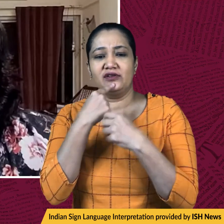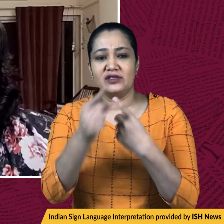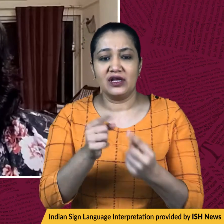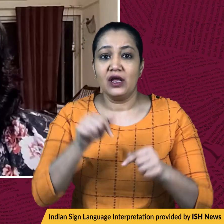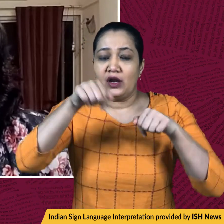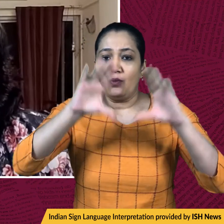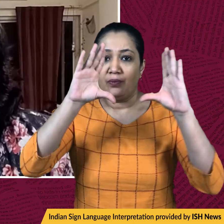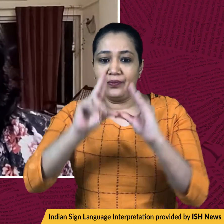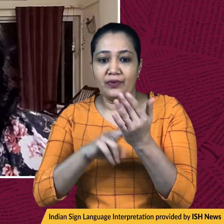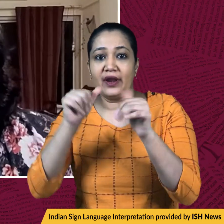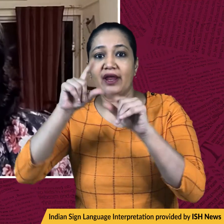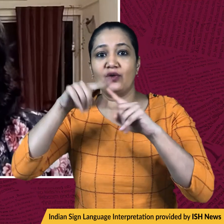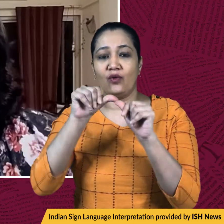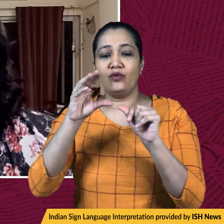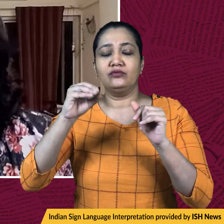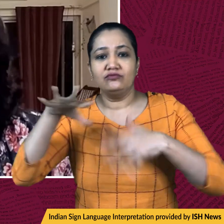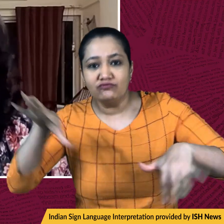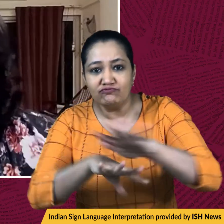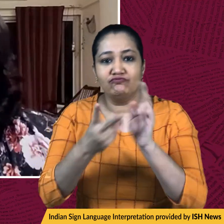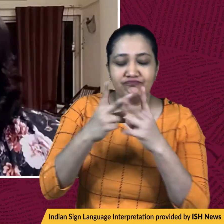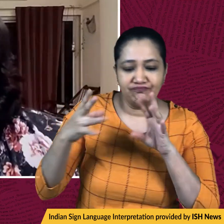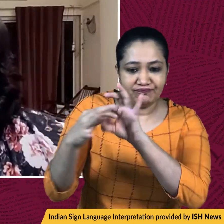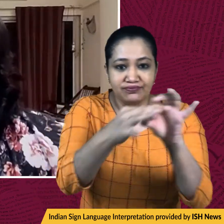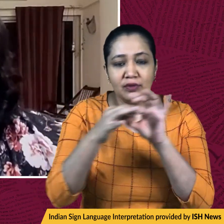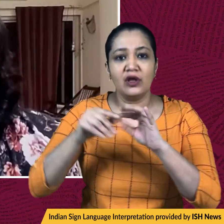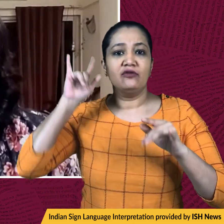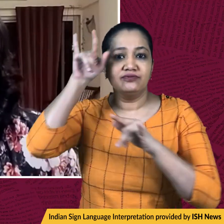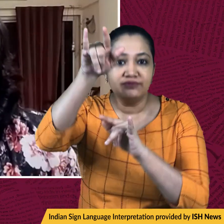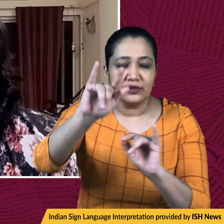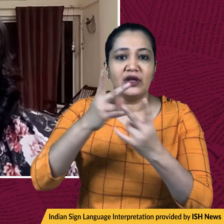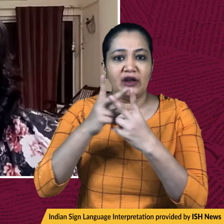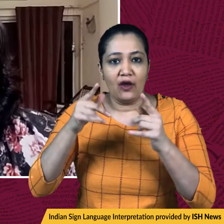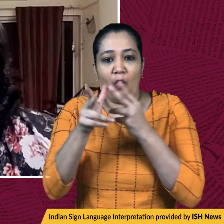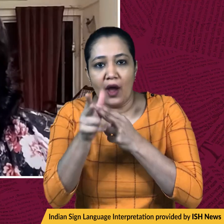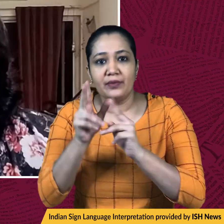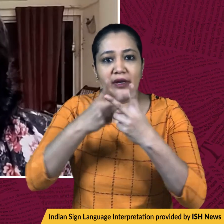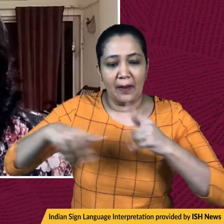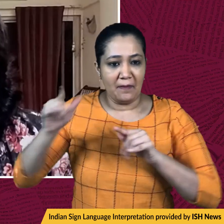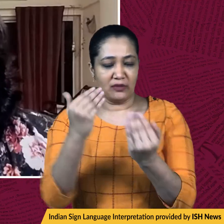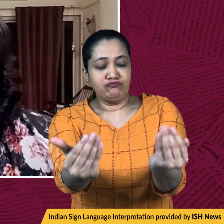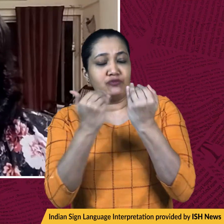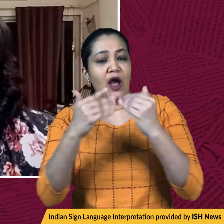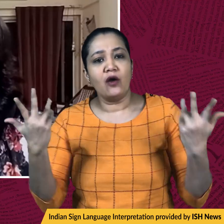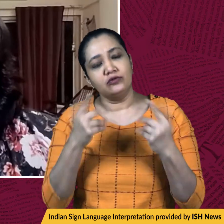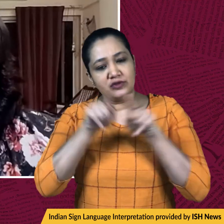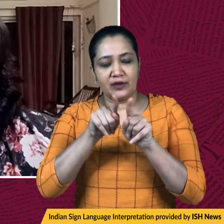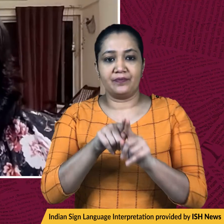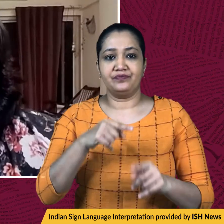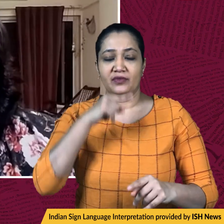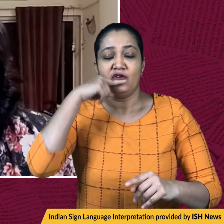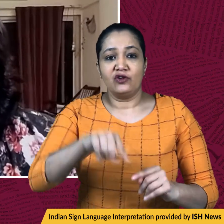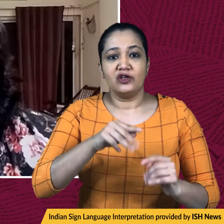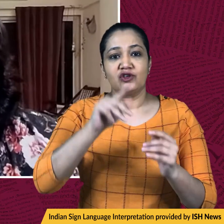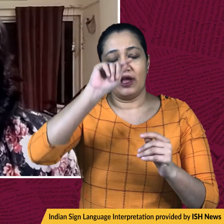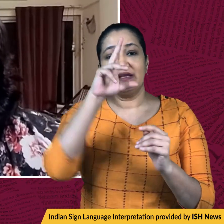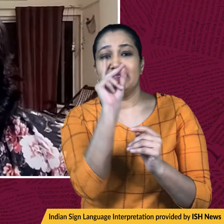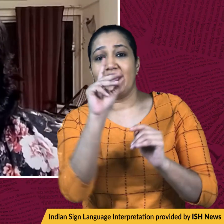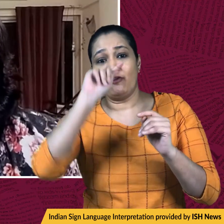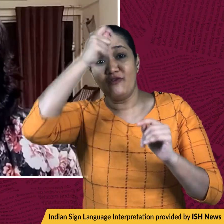comes after SP founder Mulayam Singh Yadav's daughter-in-law, Aparna Yadav, joined BJP. So